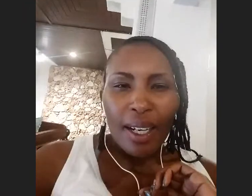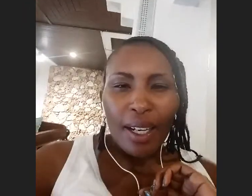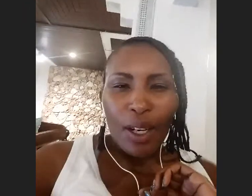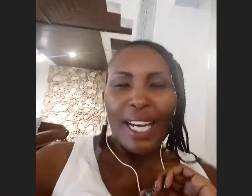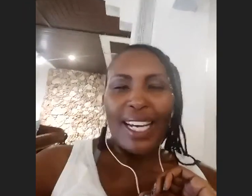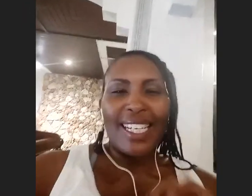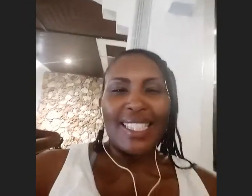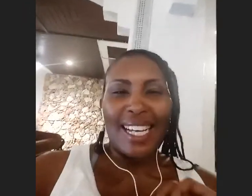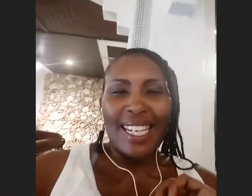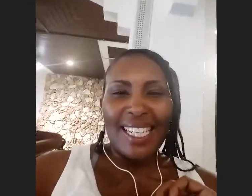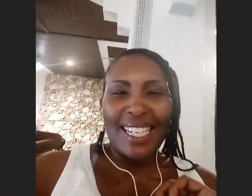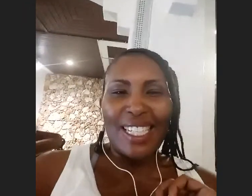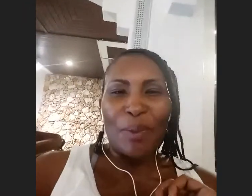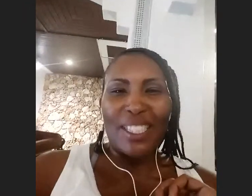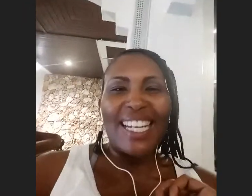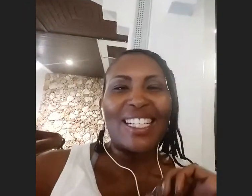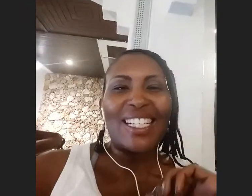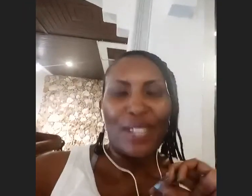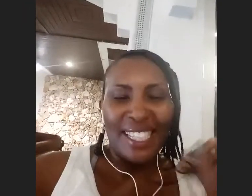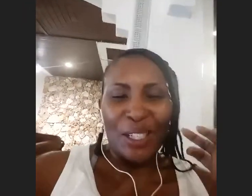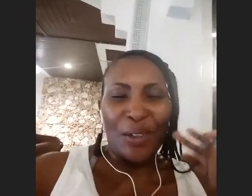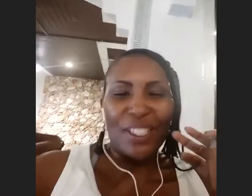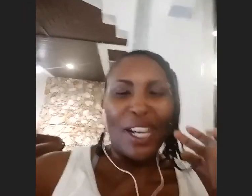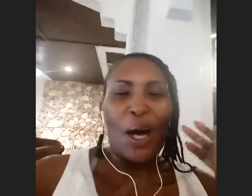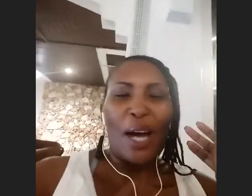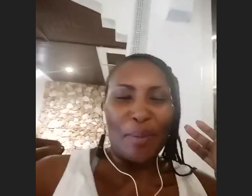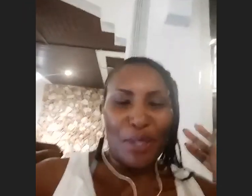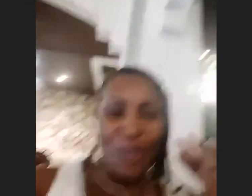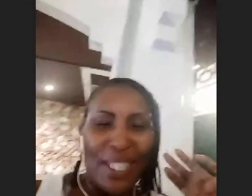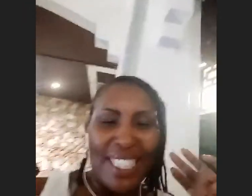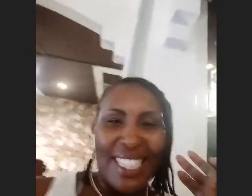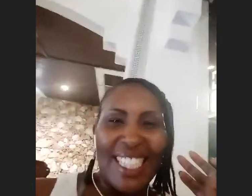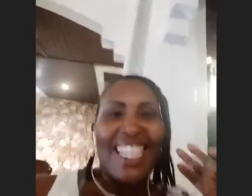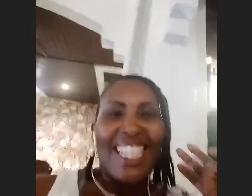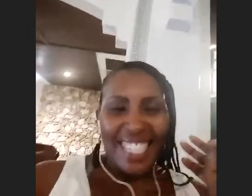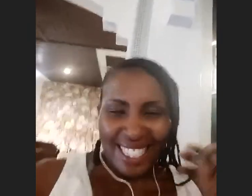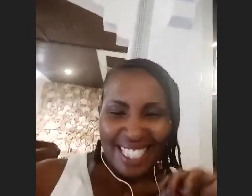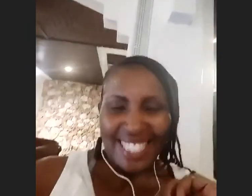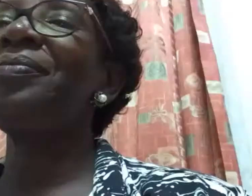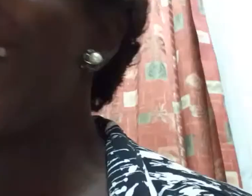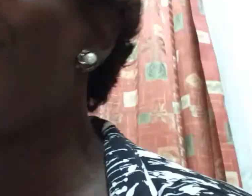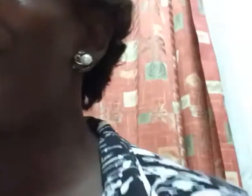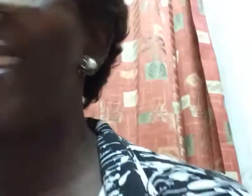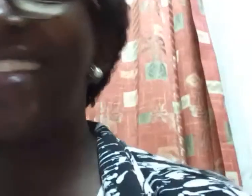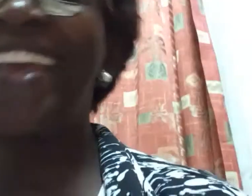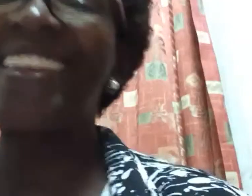Oh yeah, yes. Lina has put, yes, for healthy coffee. Oh, absolutely. Yes.